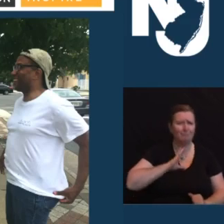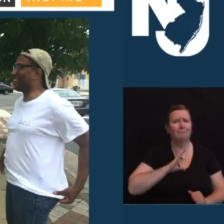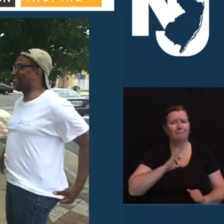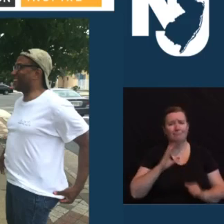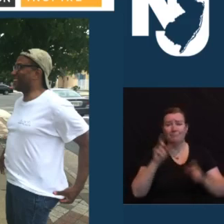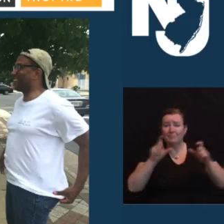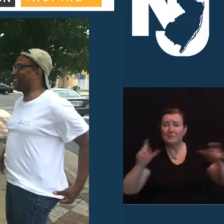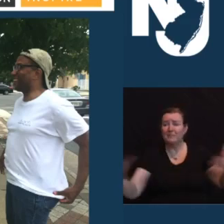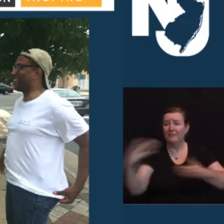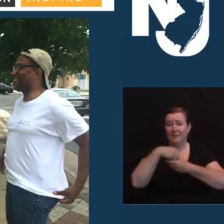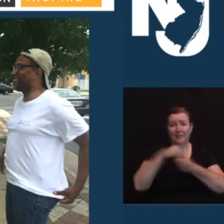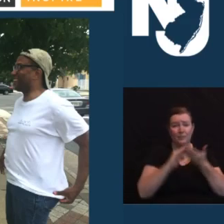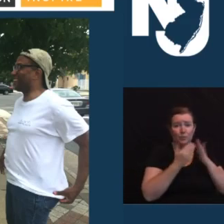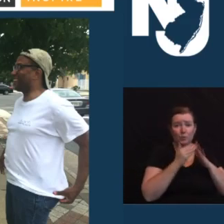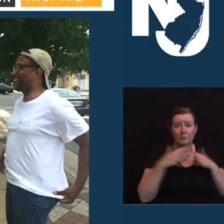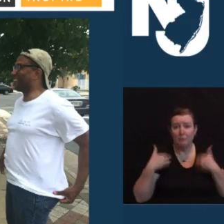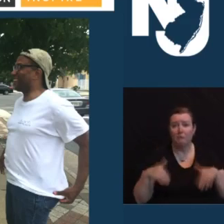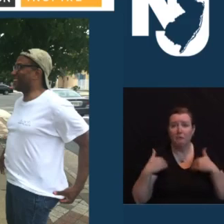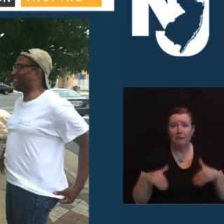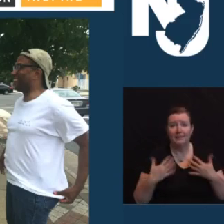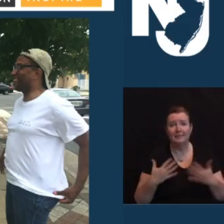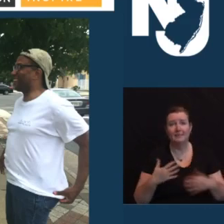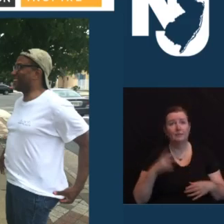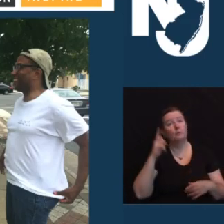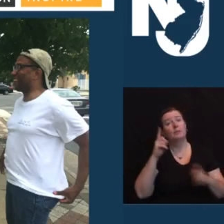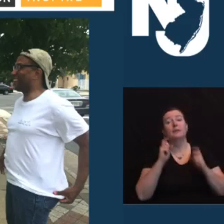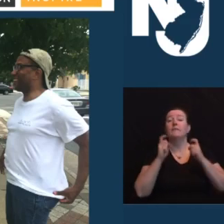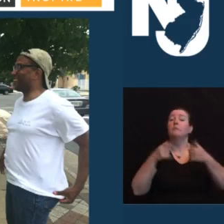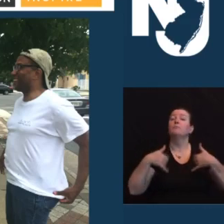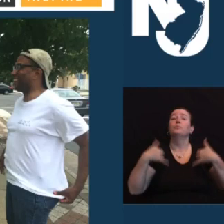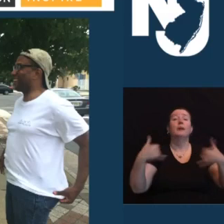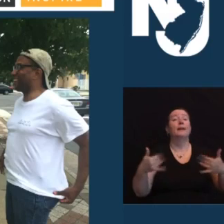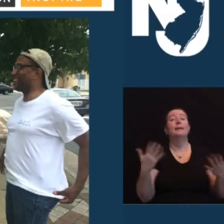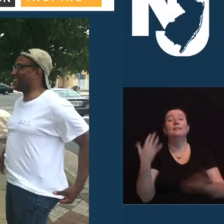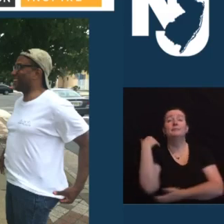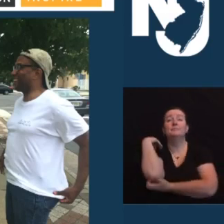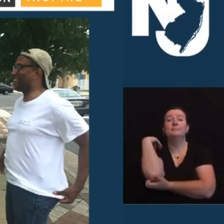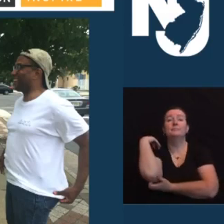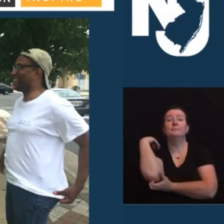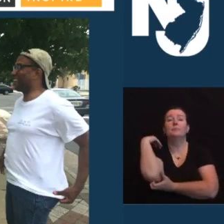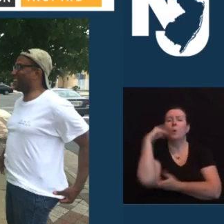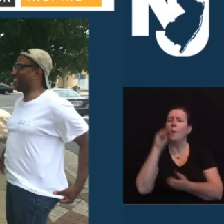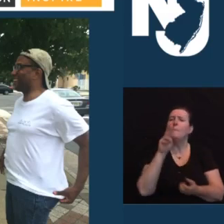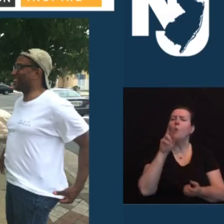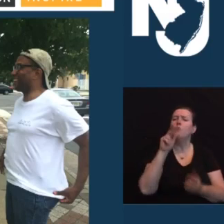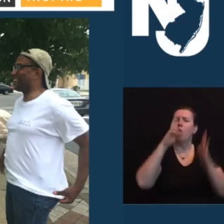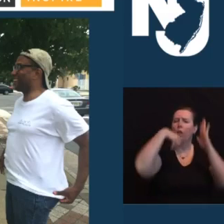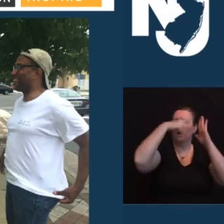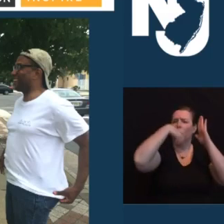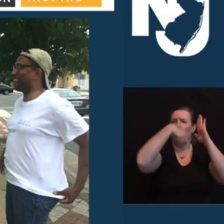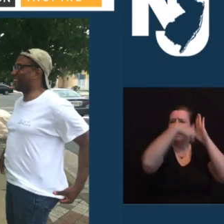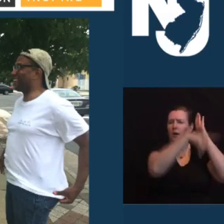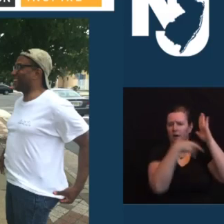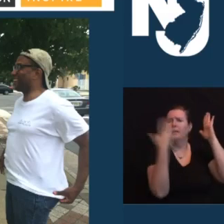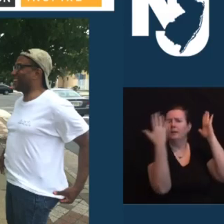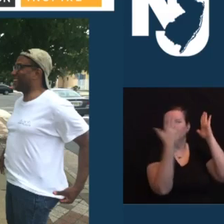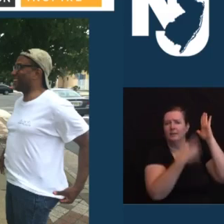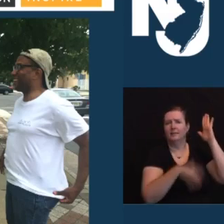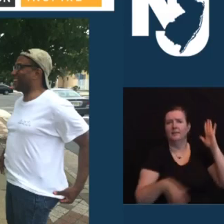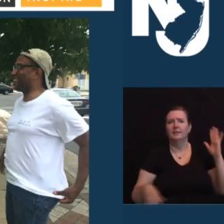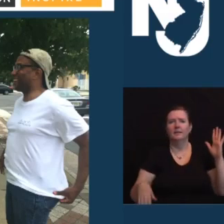programs include one in mural arts, and our former special counsel for Atlantic City, I want to give him a shout out, my dear friend Jim